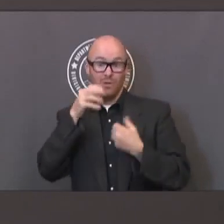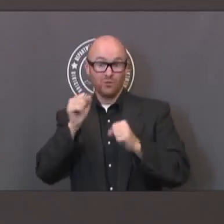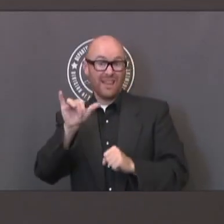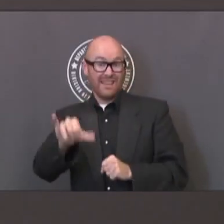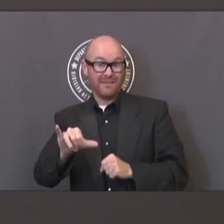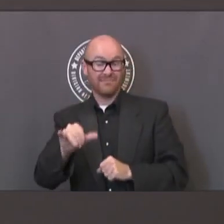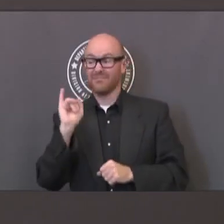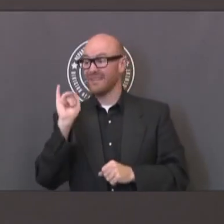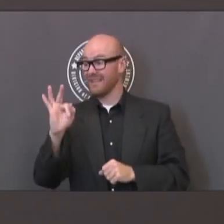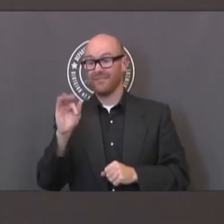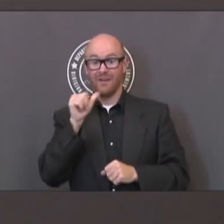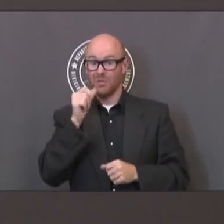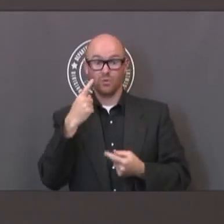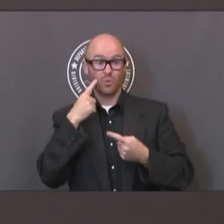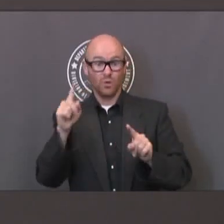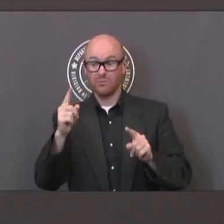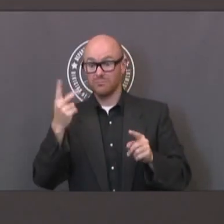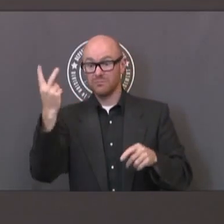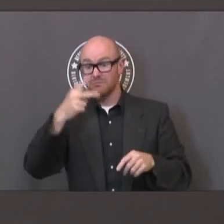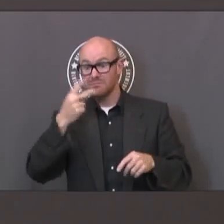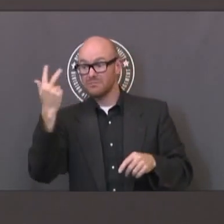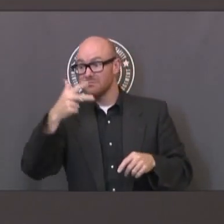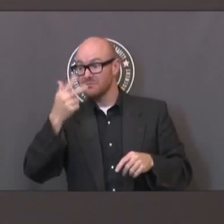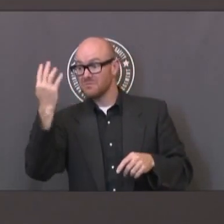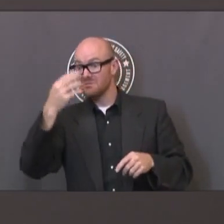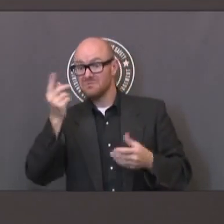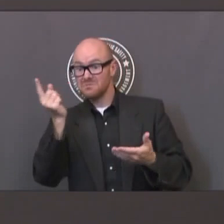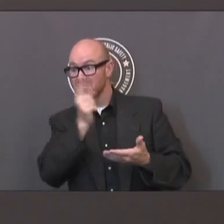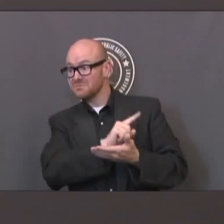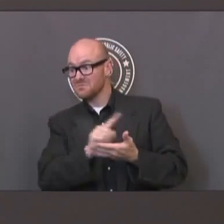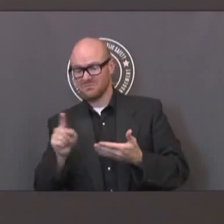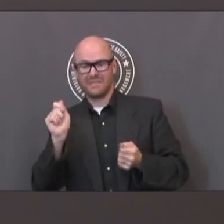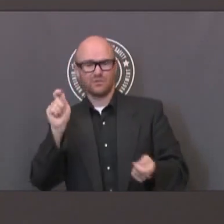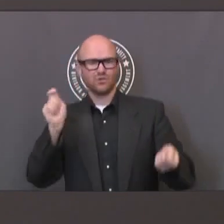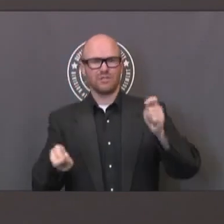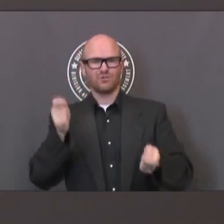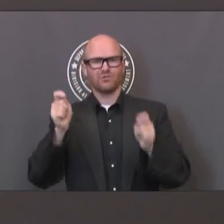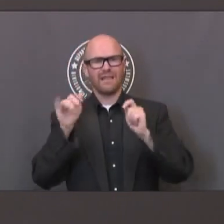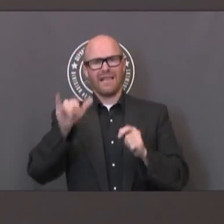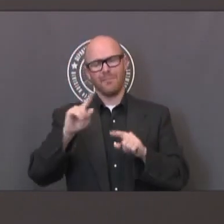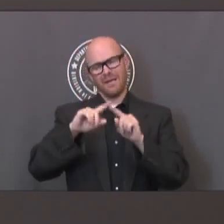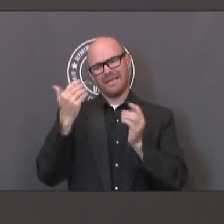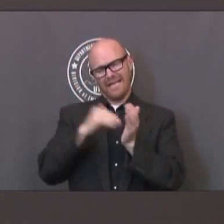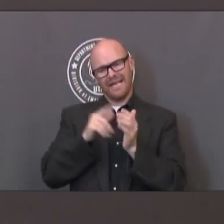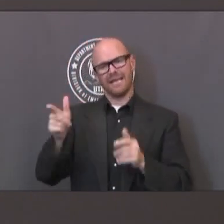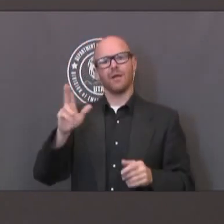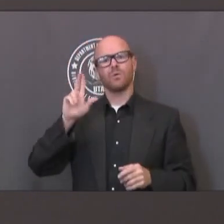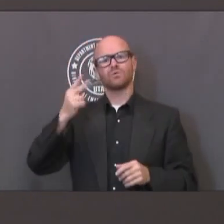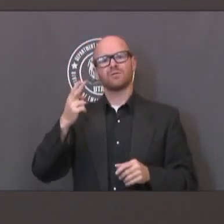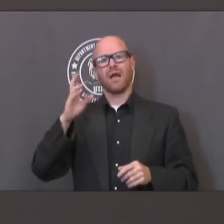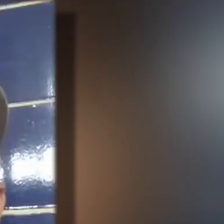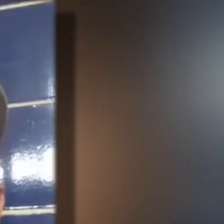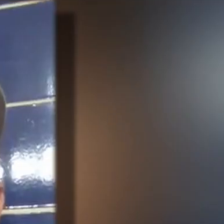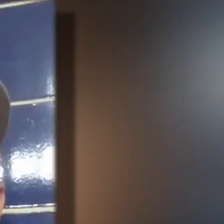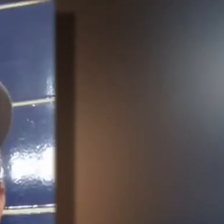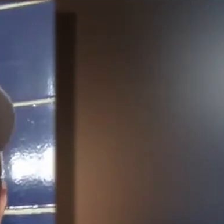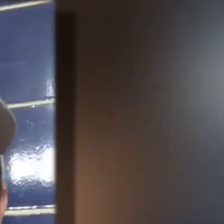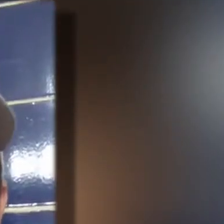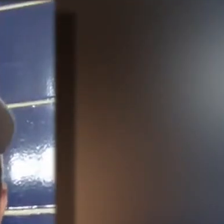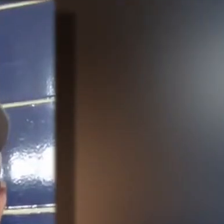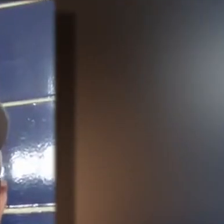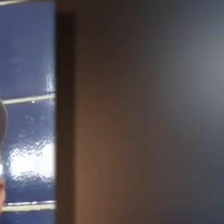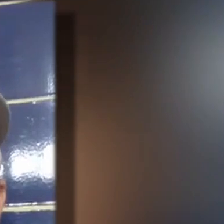an adjustment going forward if we don't find this to be successful. But I think there's a willingness in Utah County to make sure that this does in fact work. We're having